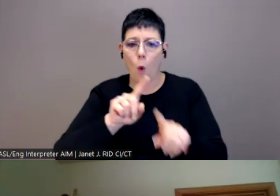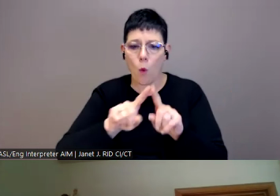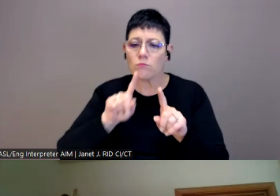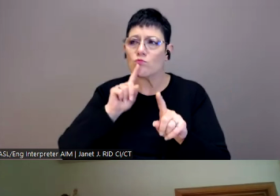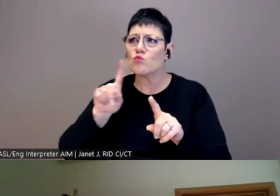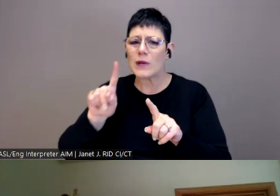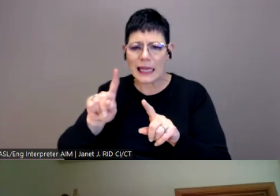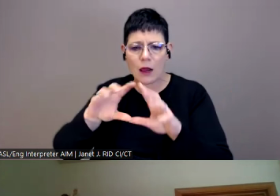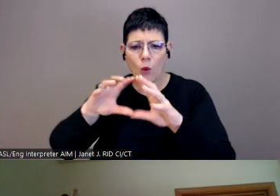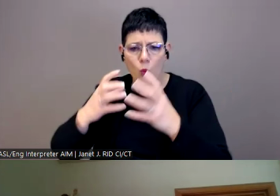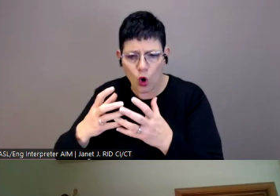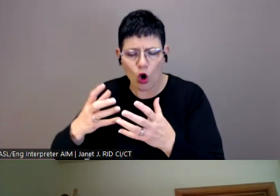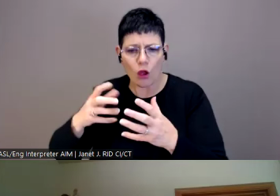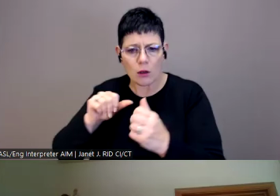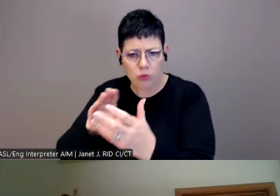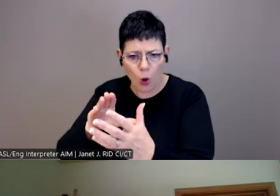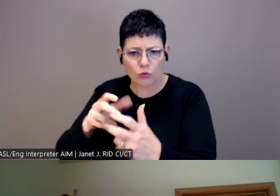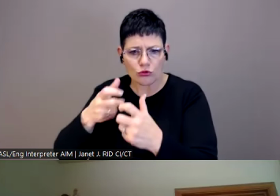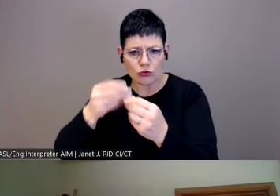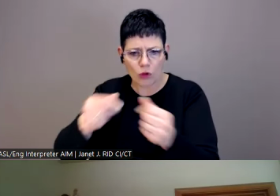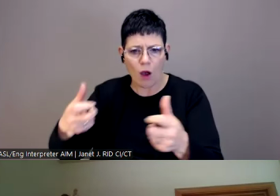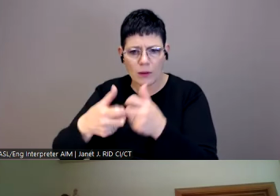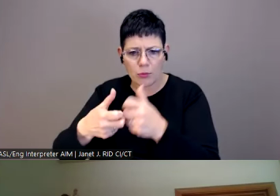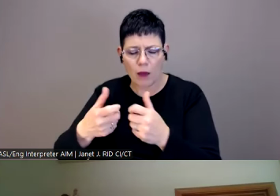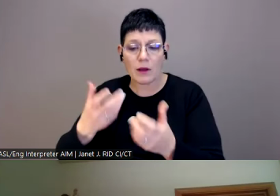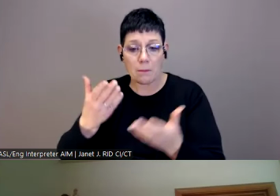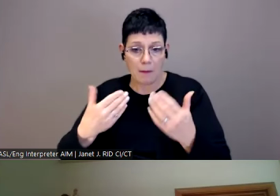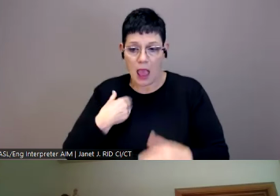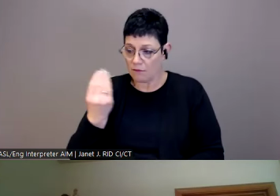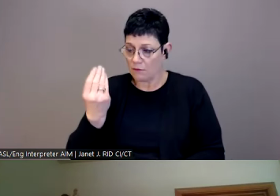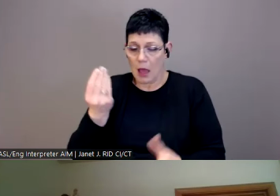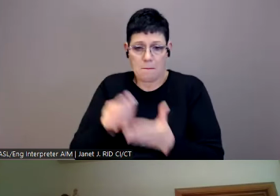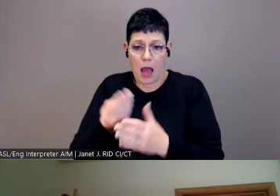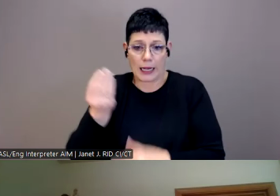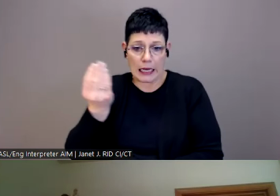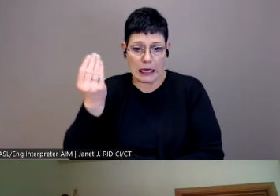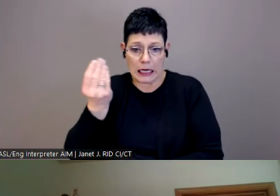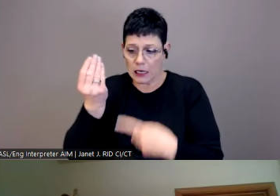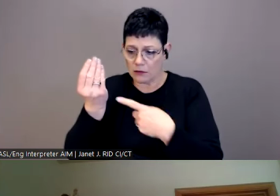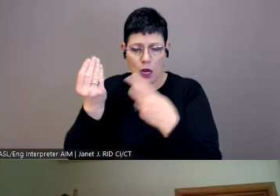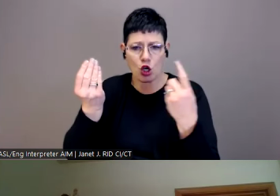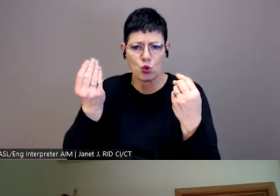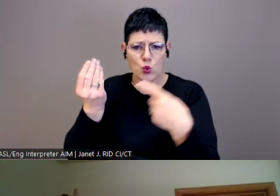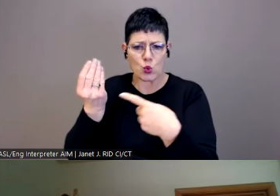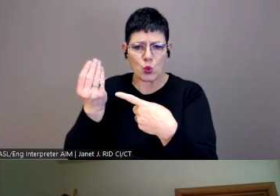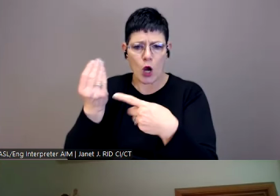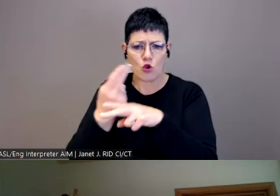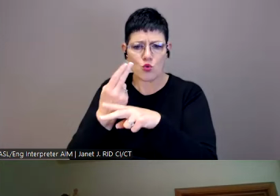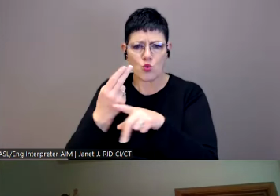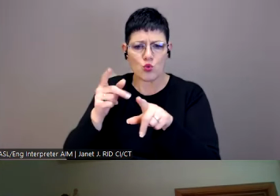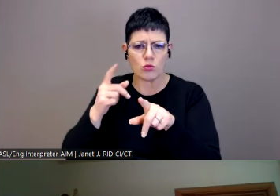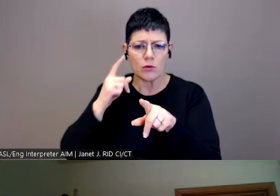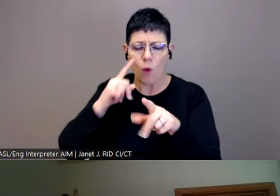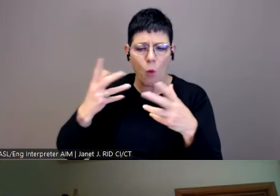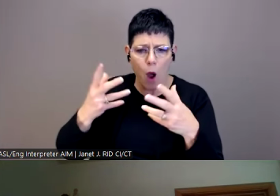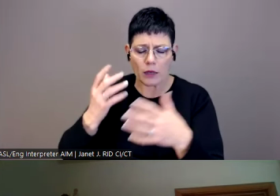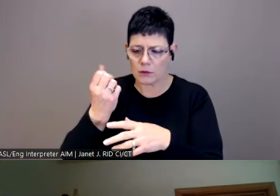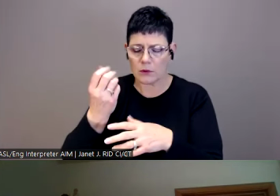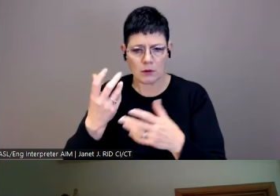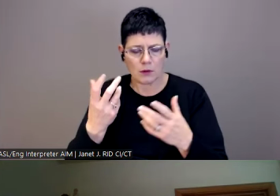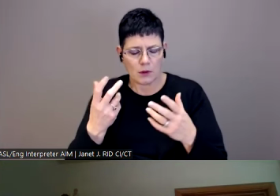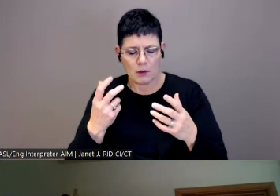this grant. Yes, we have this mission. Yes, we are the department of fill in the blank. But because every person is